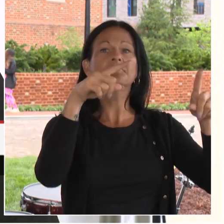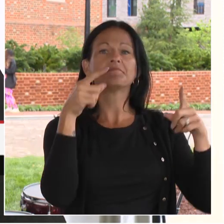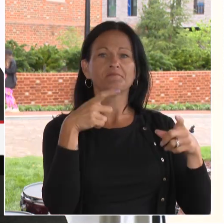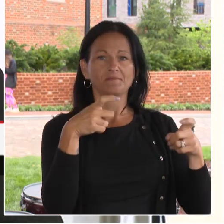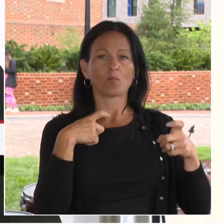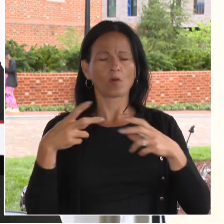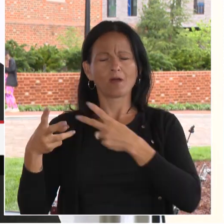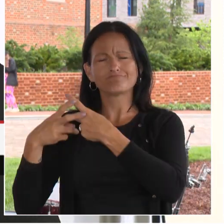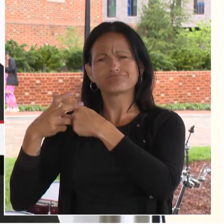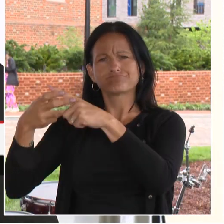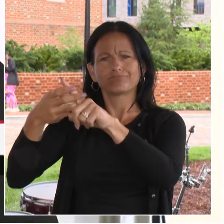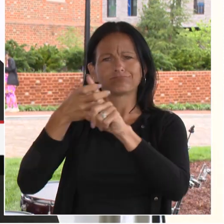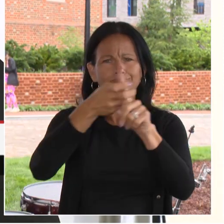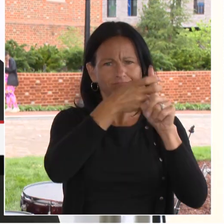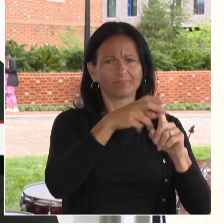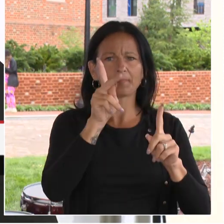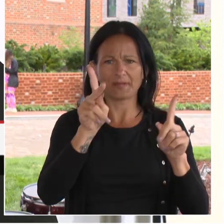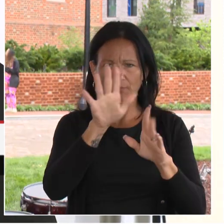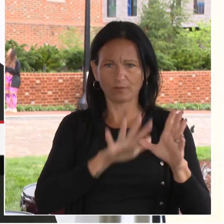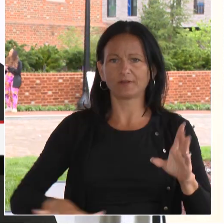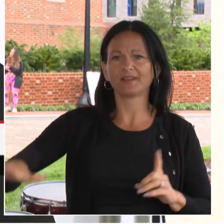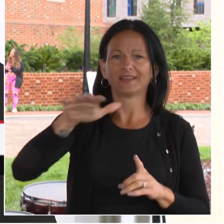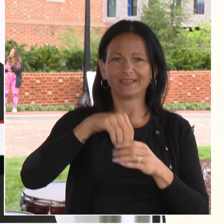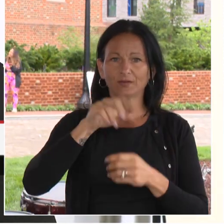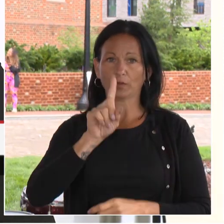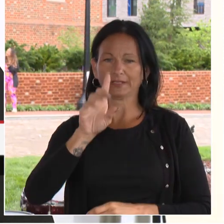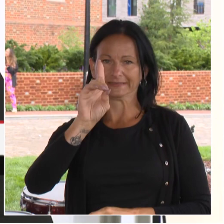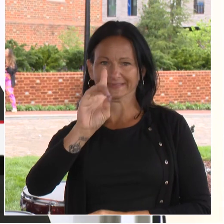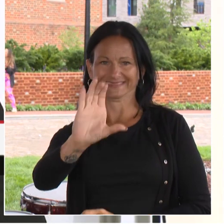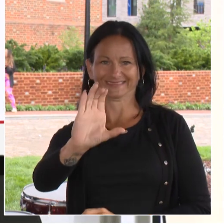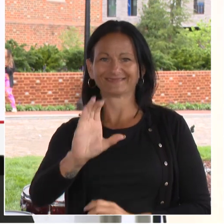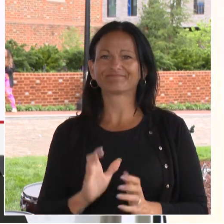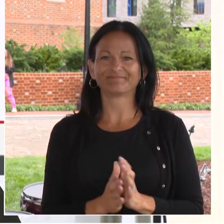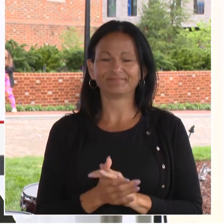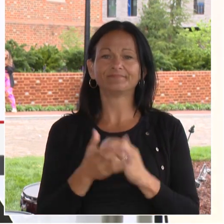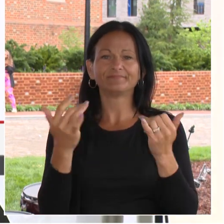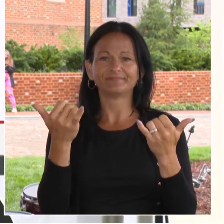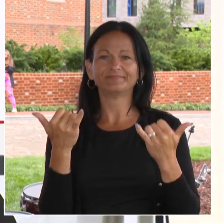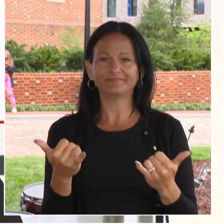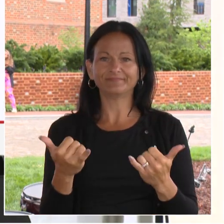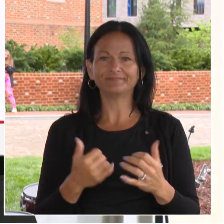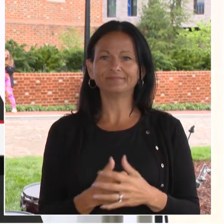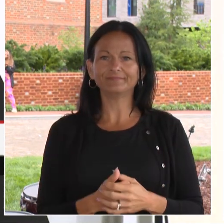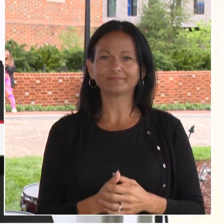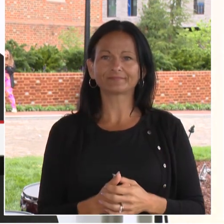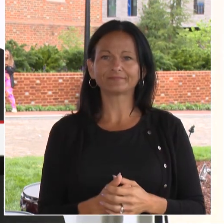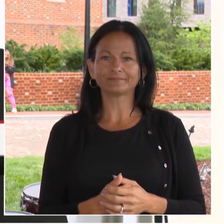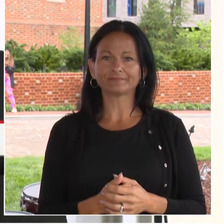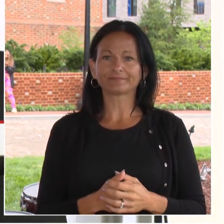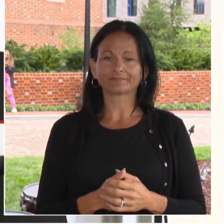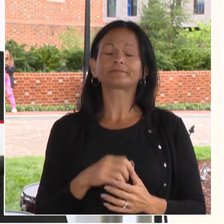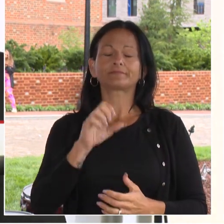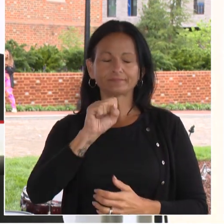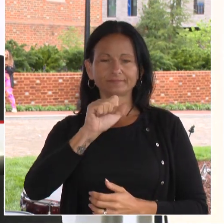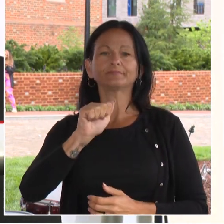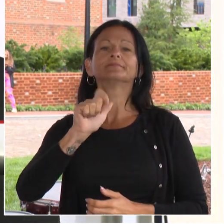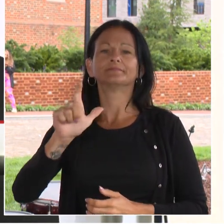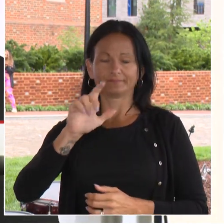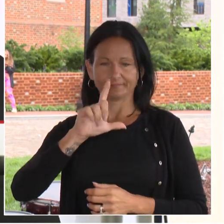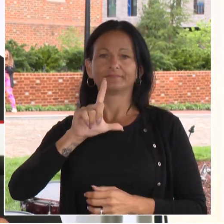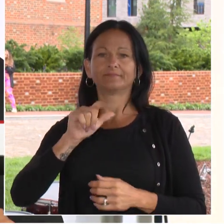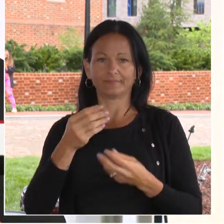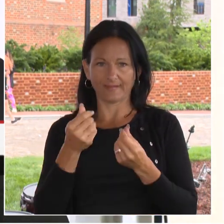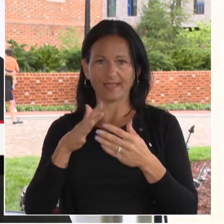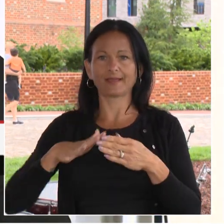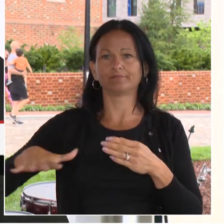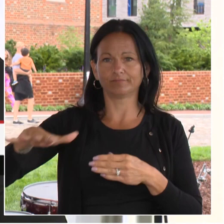city. That's just exactly what we did at Skyland Town Center with the opening of a Lidl, what we will do at the